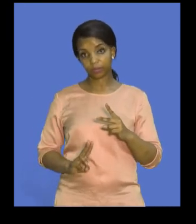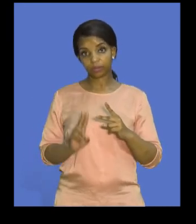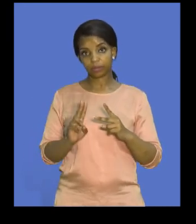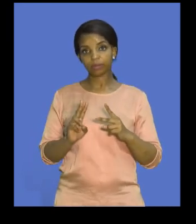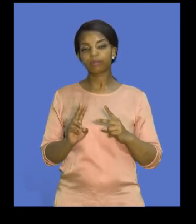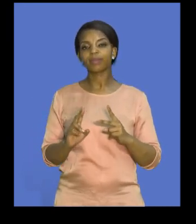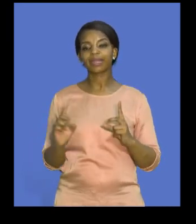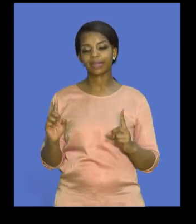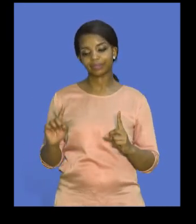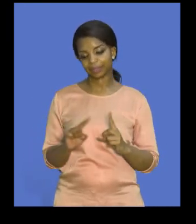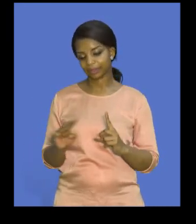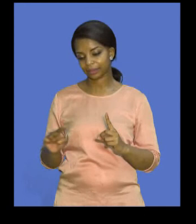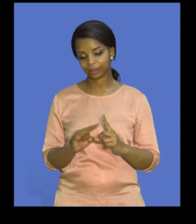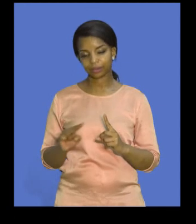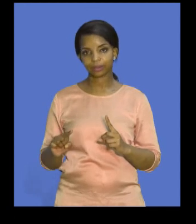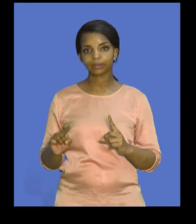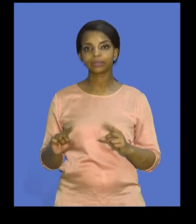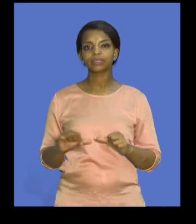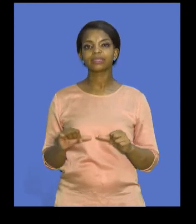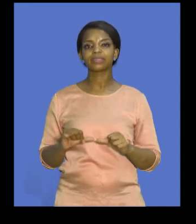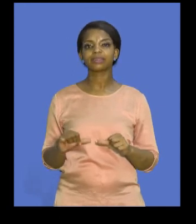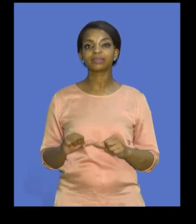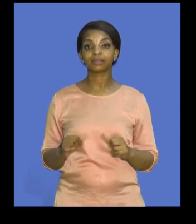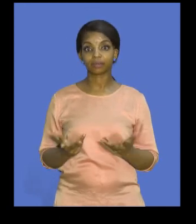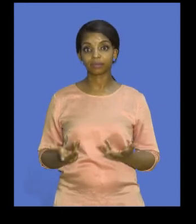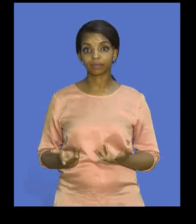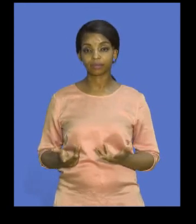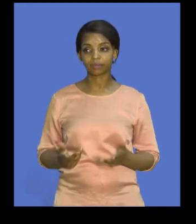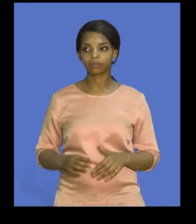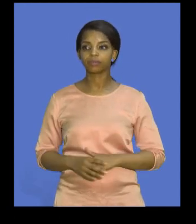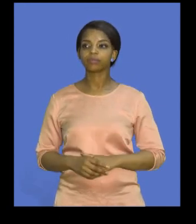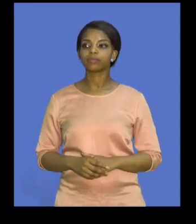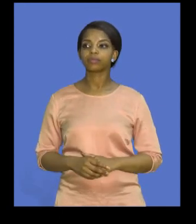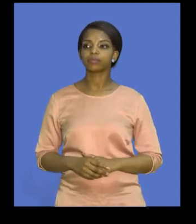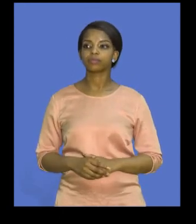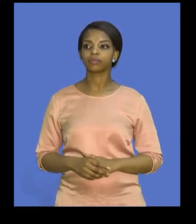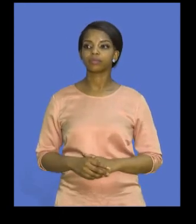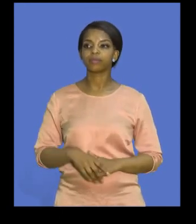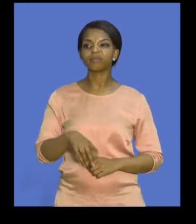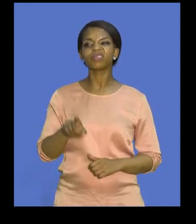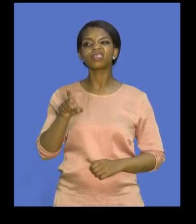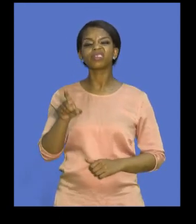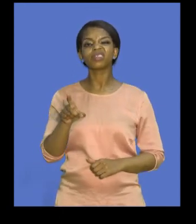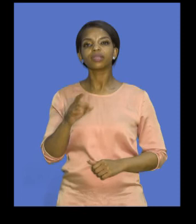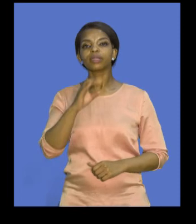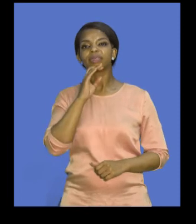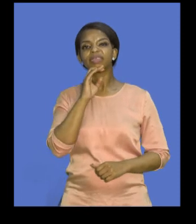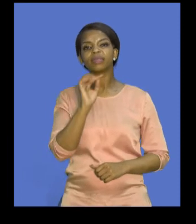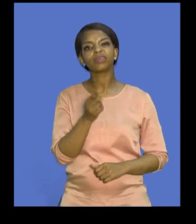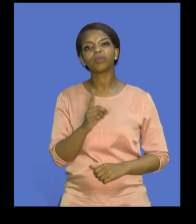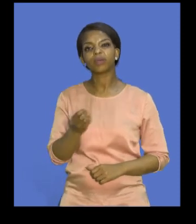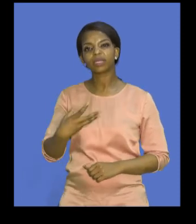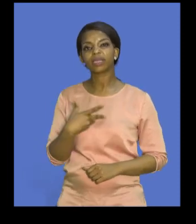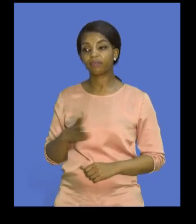okay, between the two charges. So that's the square of distance. So which mathematically gives us that Coulombs law,